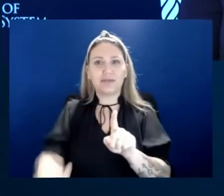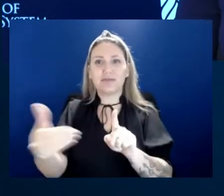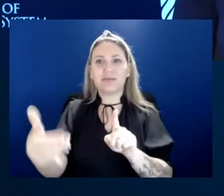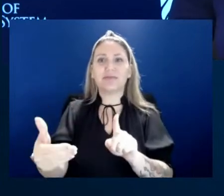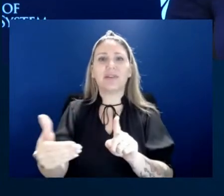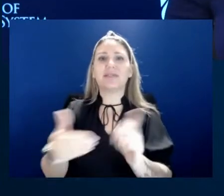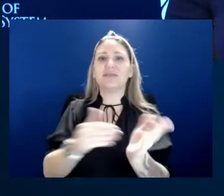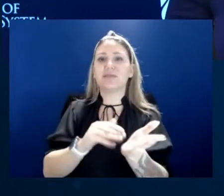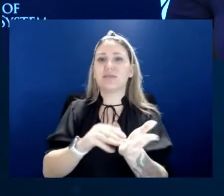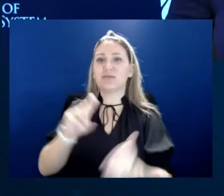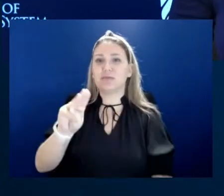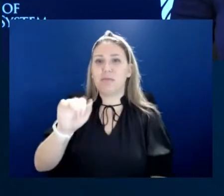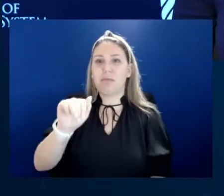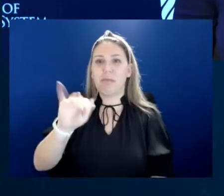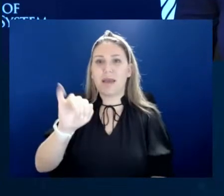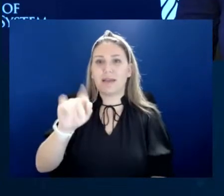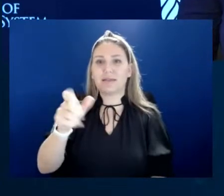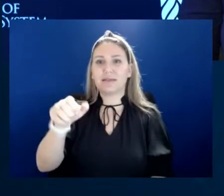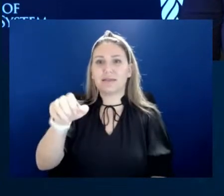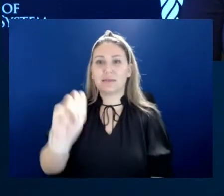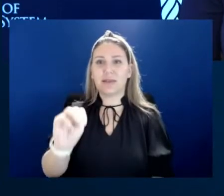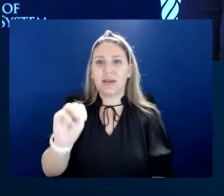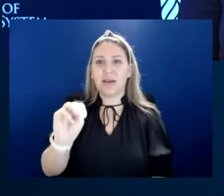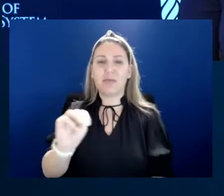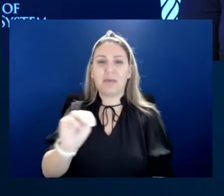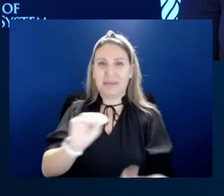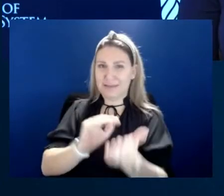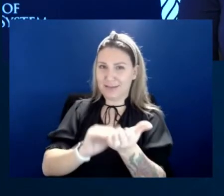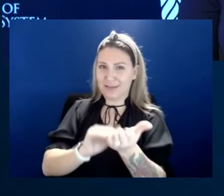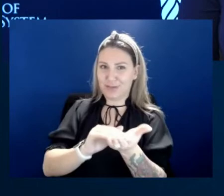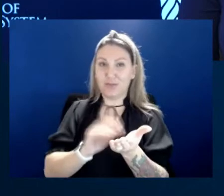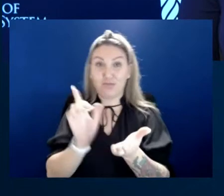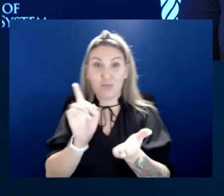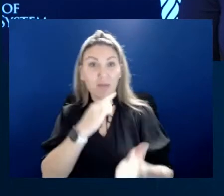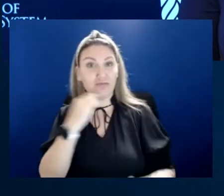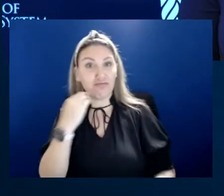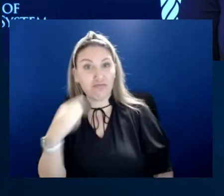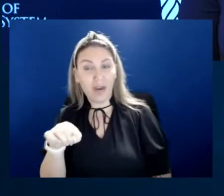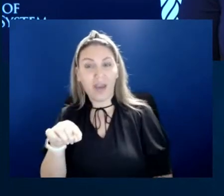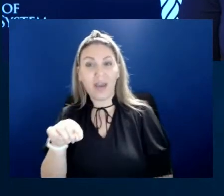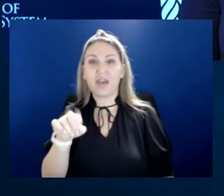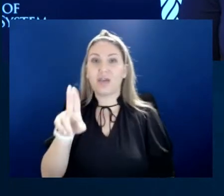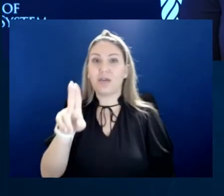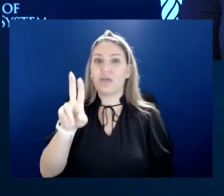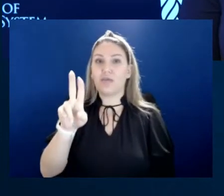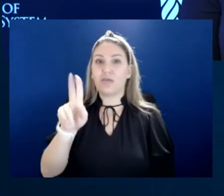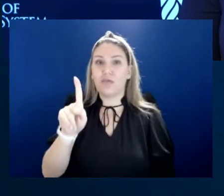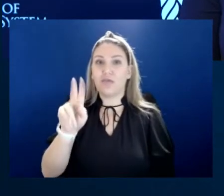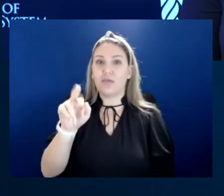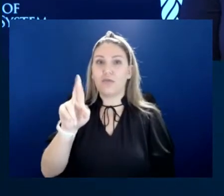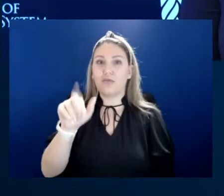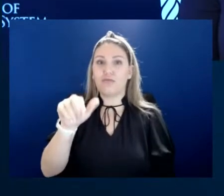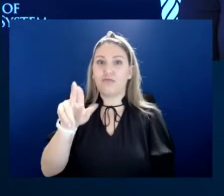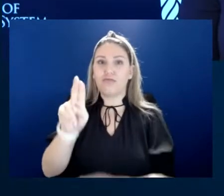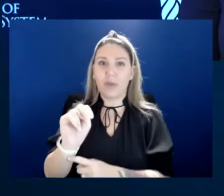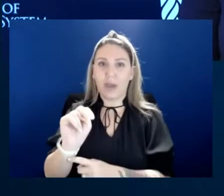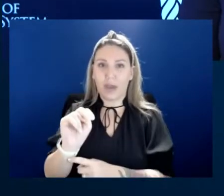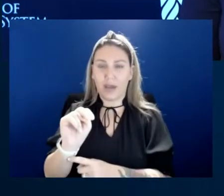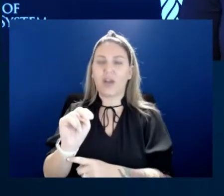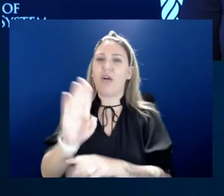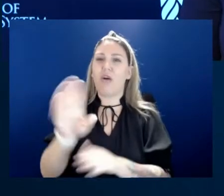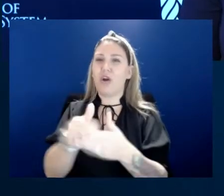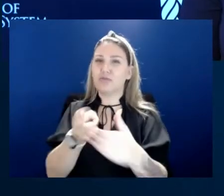doctor in Ukraine, and they are all joining us now from about 125 miles southeast